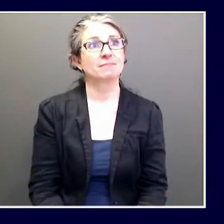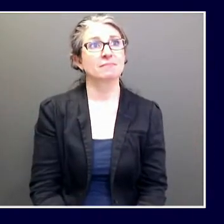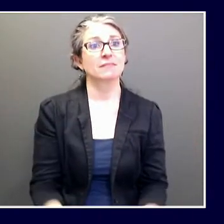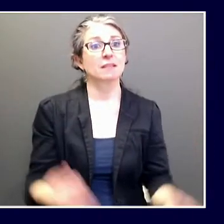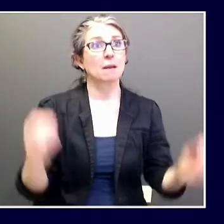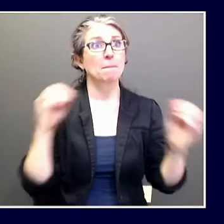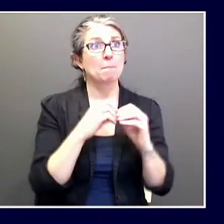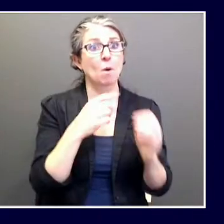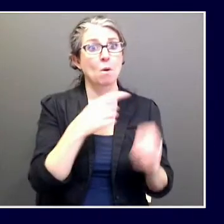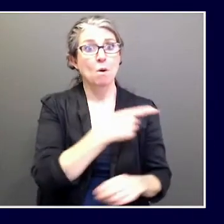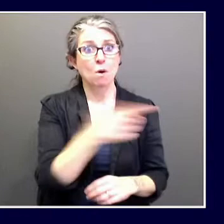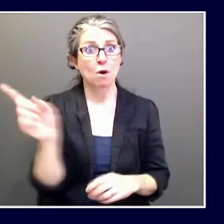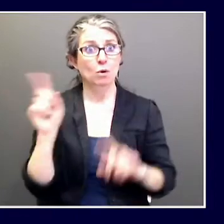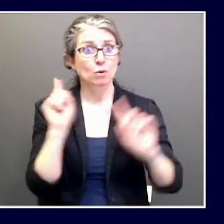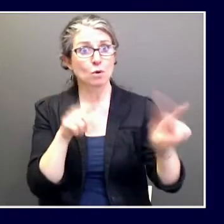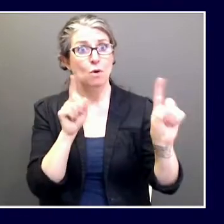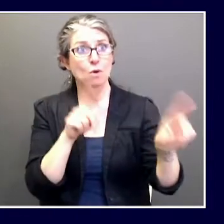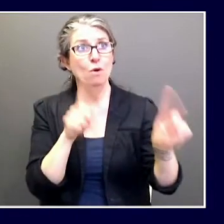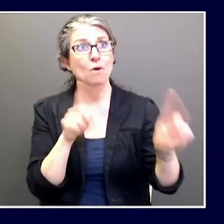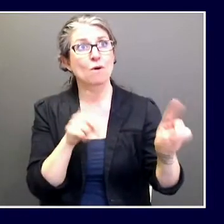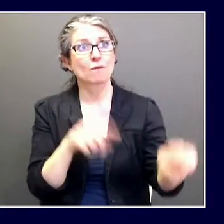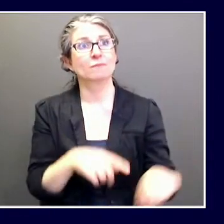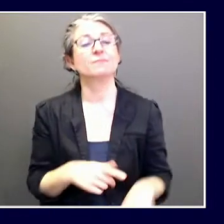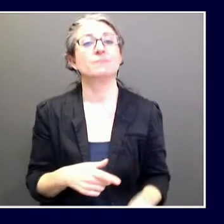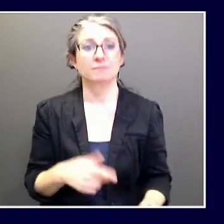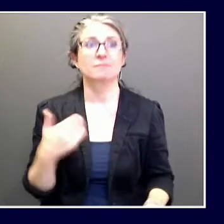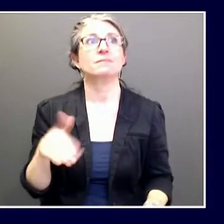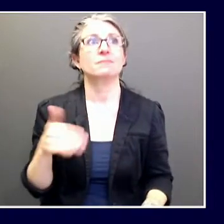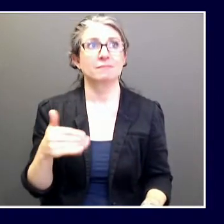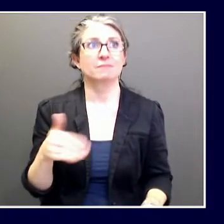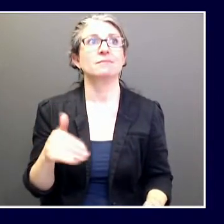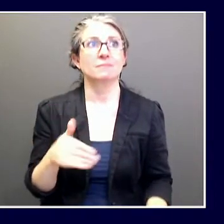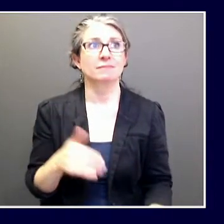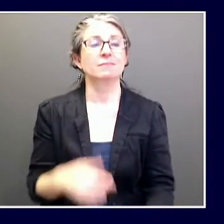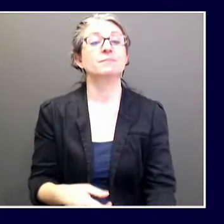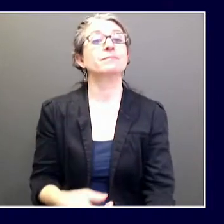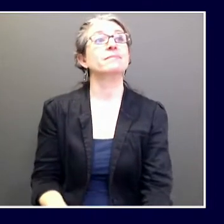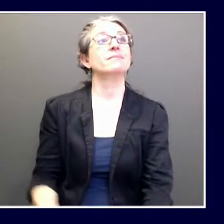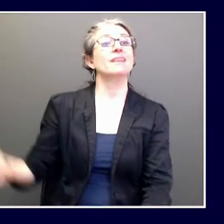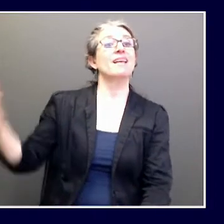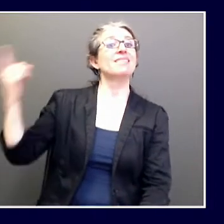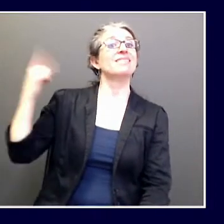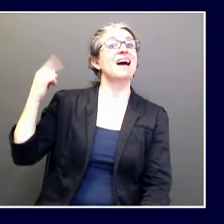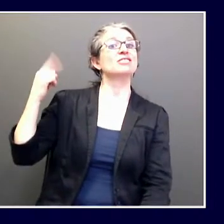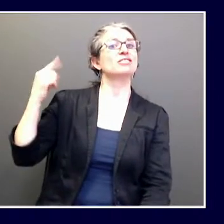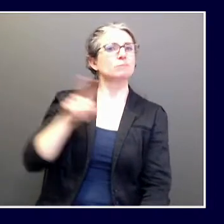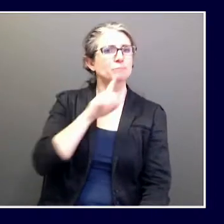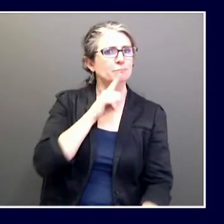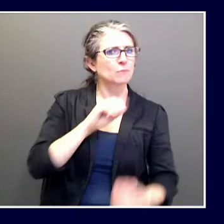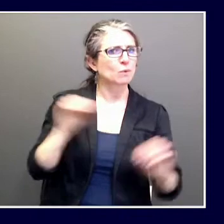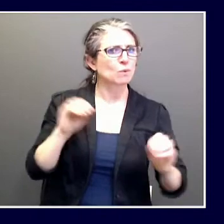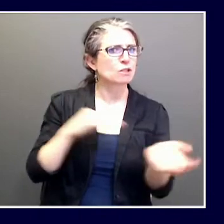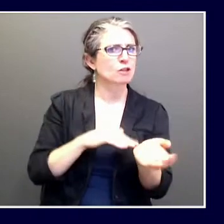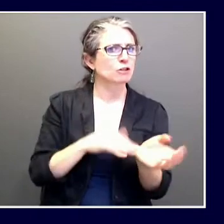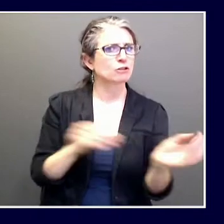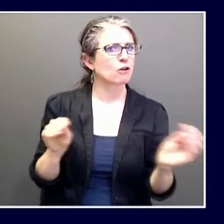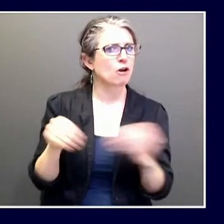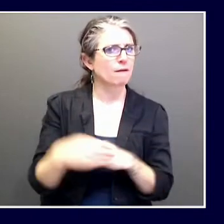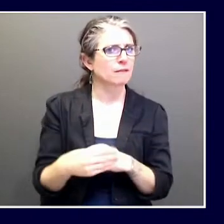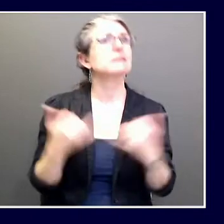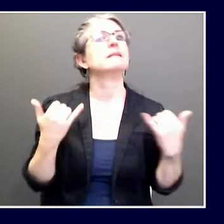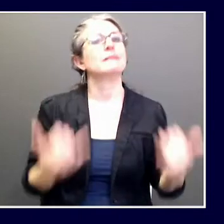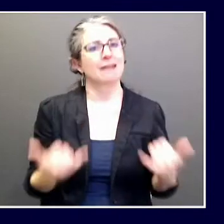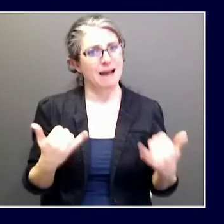not the first place we went to. But now, with the addition of childhood vaccines, we've really built out much more infrastructure there.